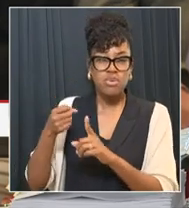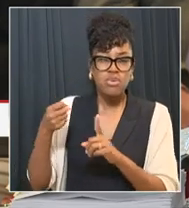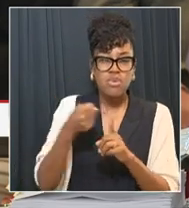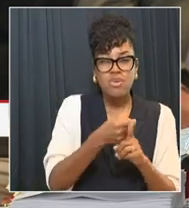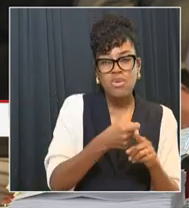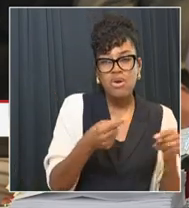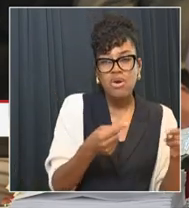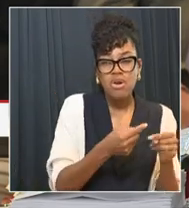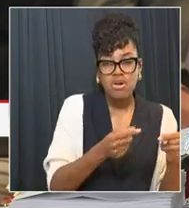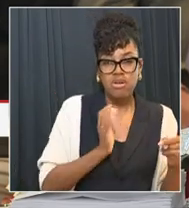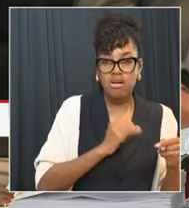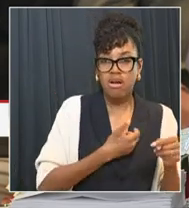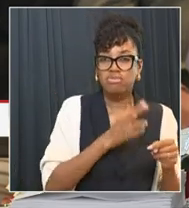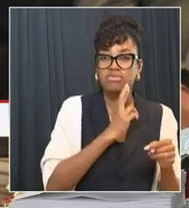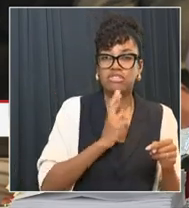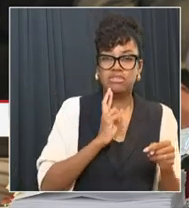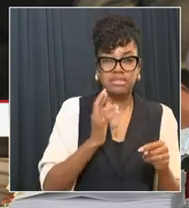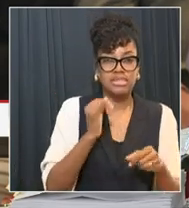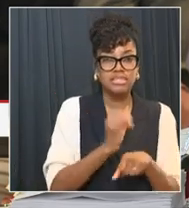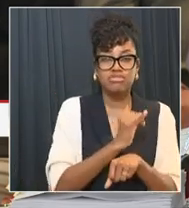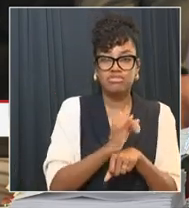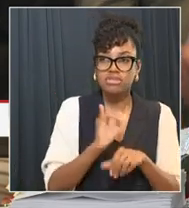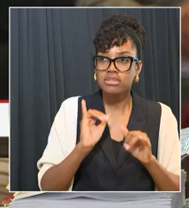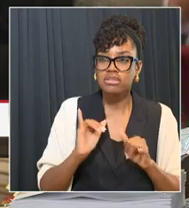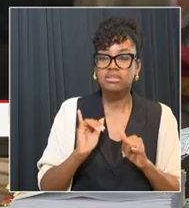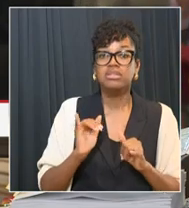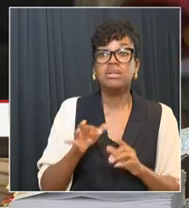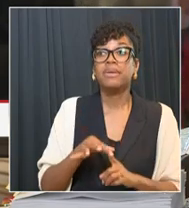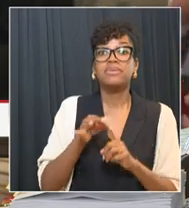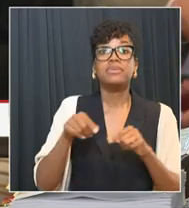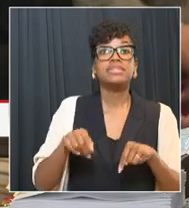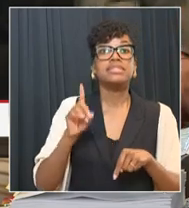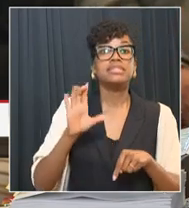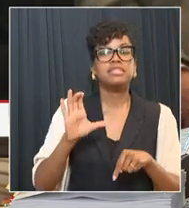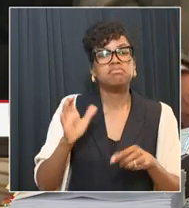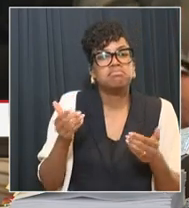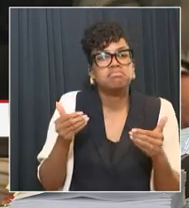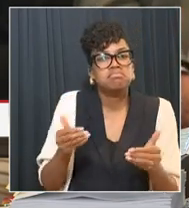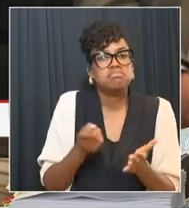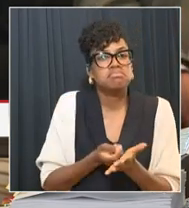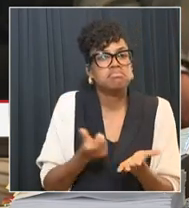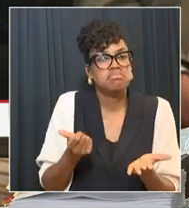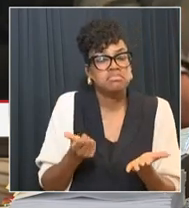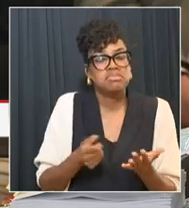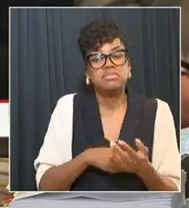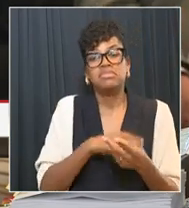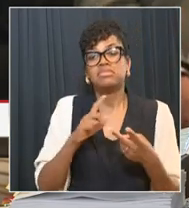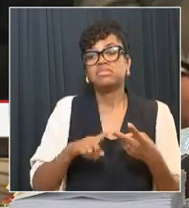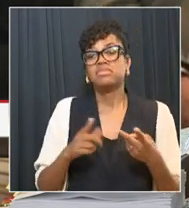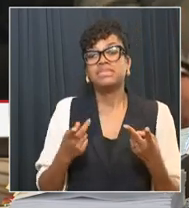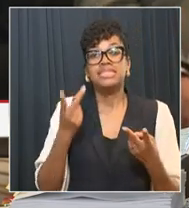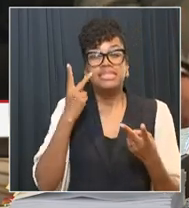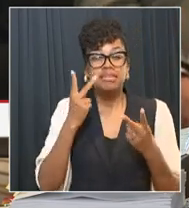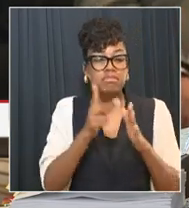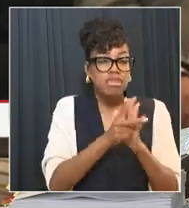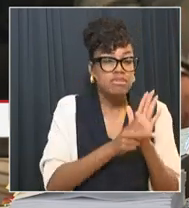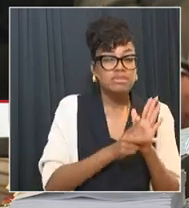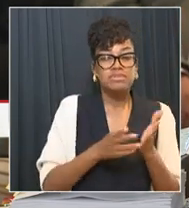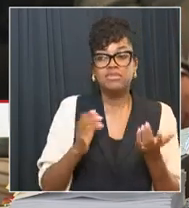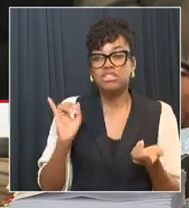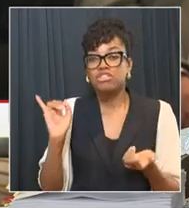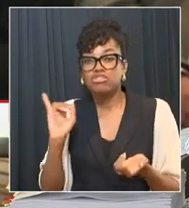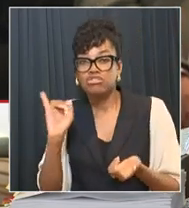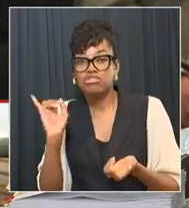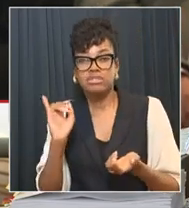making sure that we have the types of insurance programs that are good for our people, good for our hospital networks,